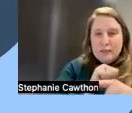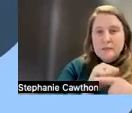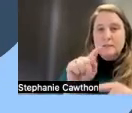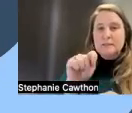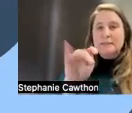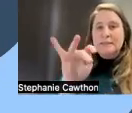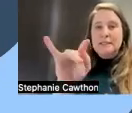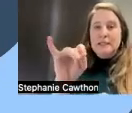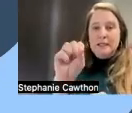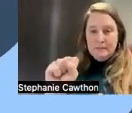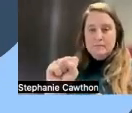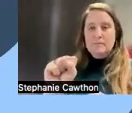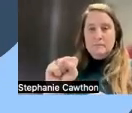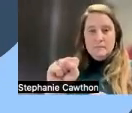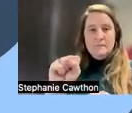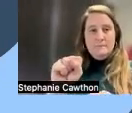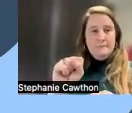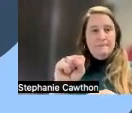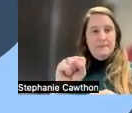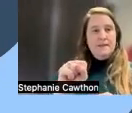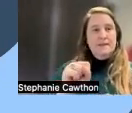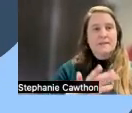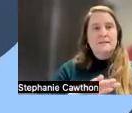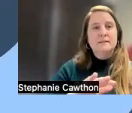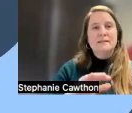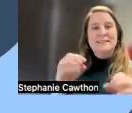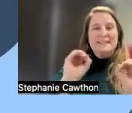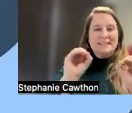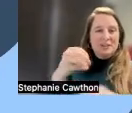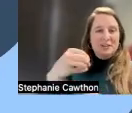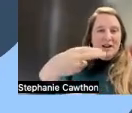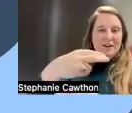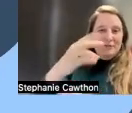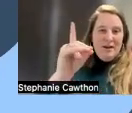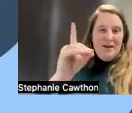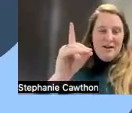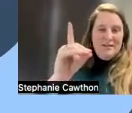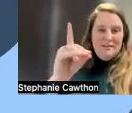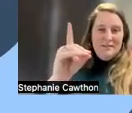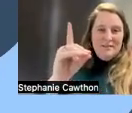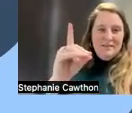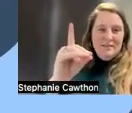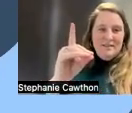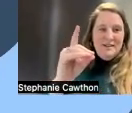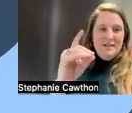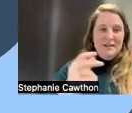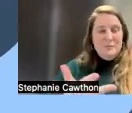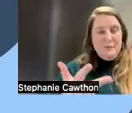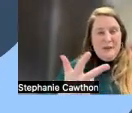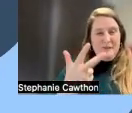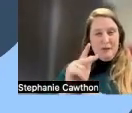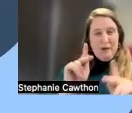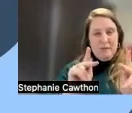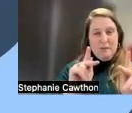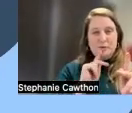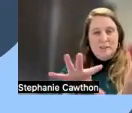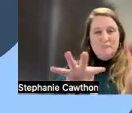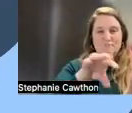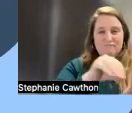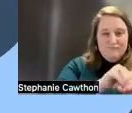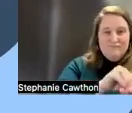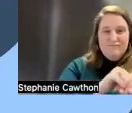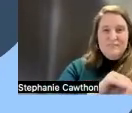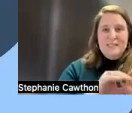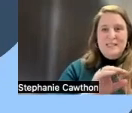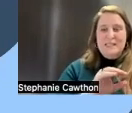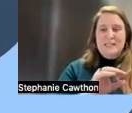They'll be talking about really best practices, tips, and tricks, um, teaching in higher education spaces.